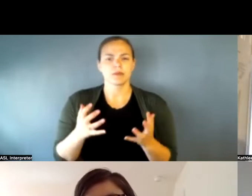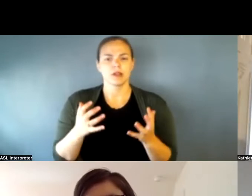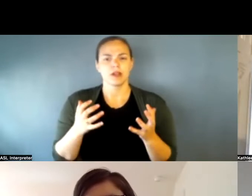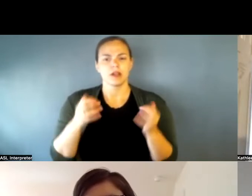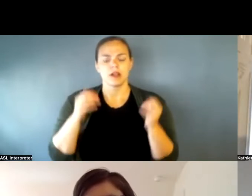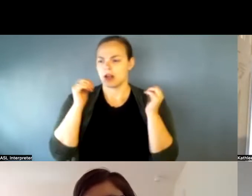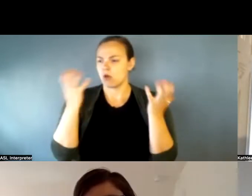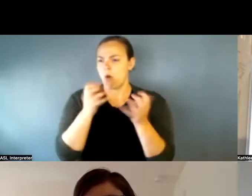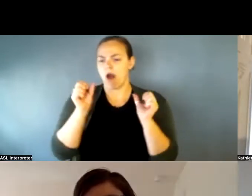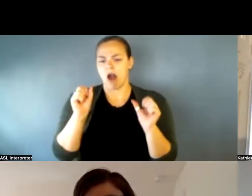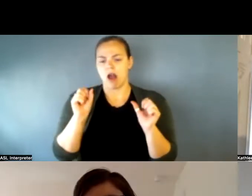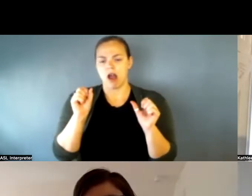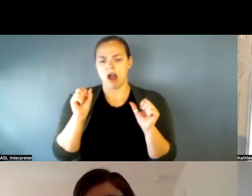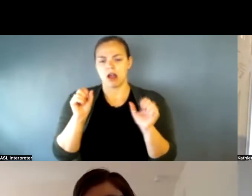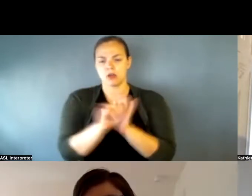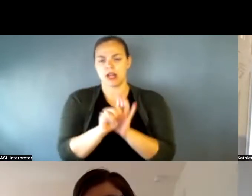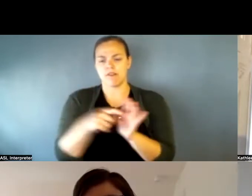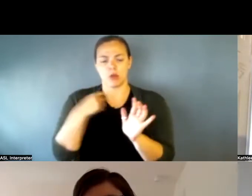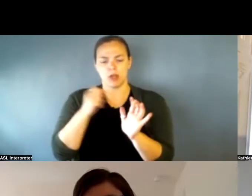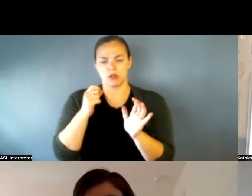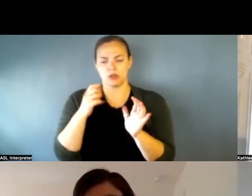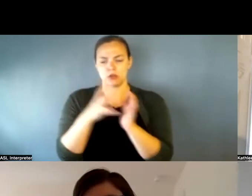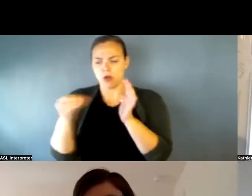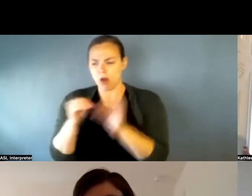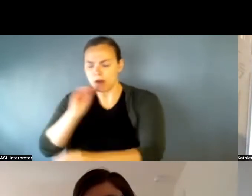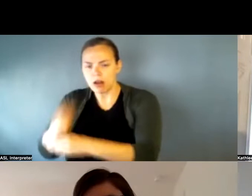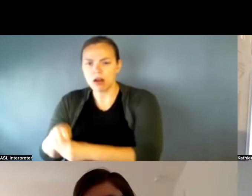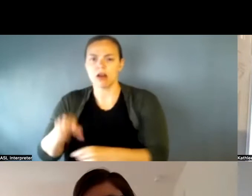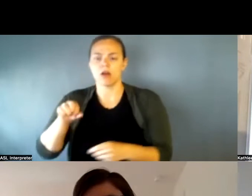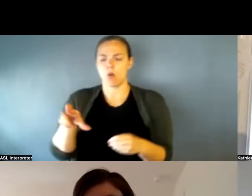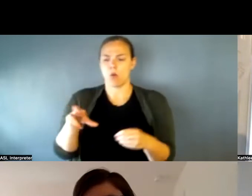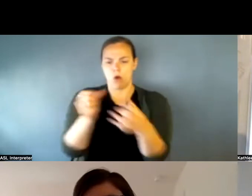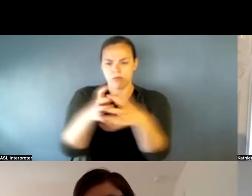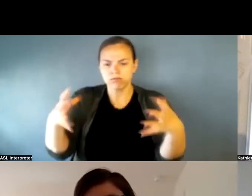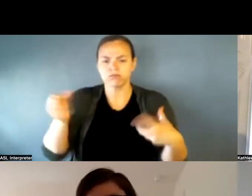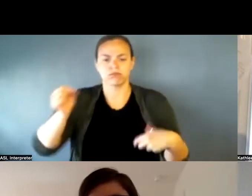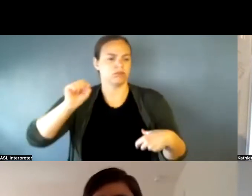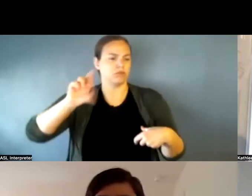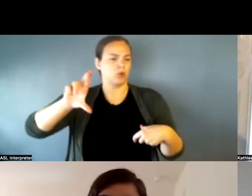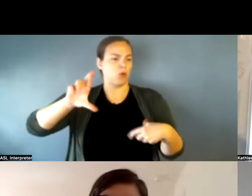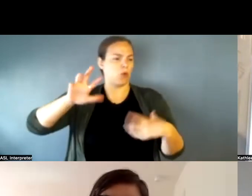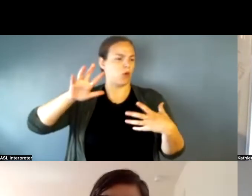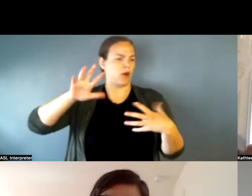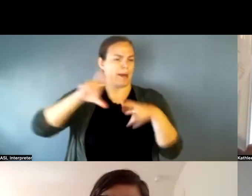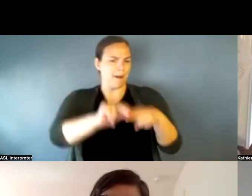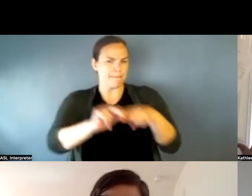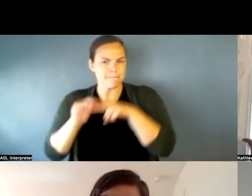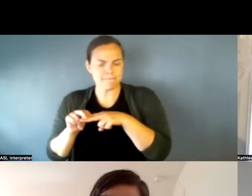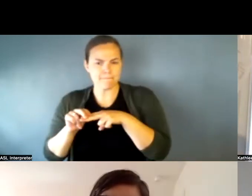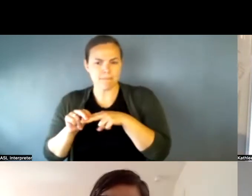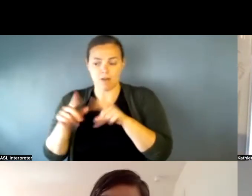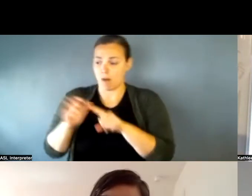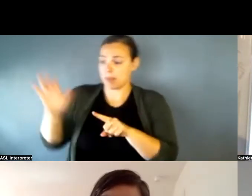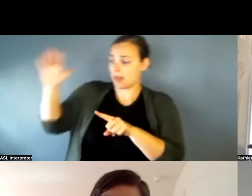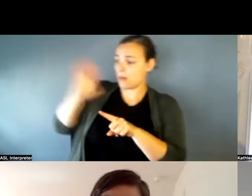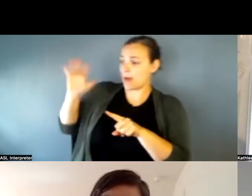out more, or recreated, or tapped into, if that's even possible, between the past and the present? I